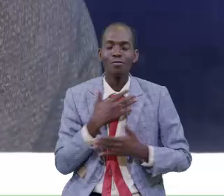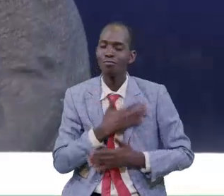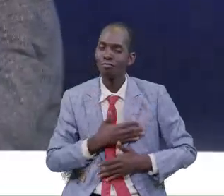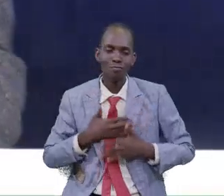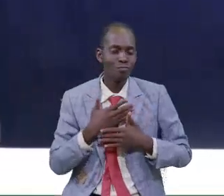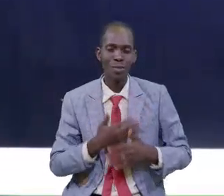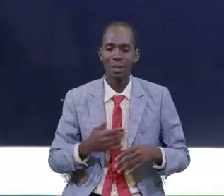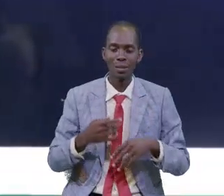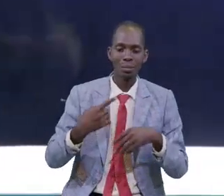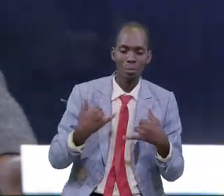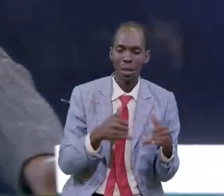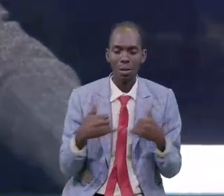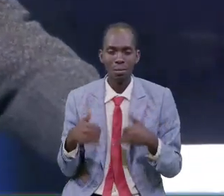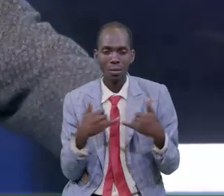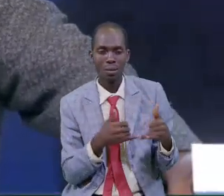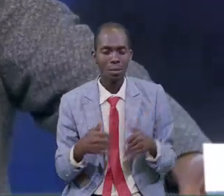ball, catching the ball.